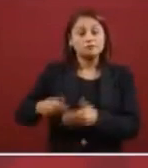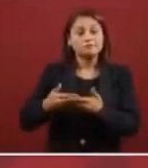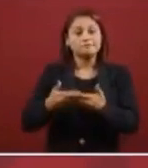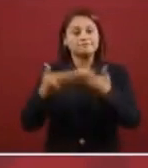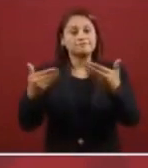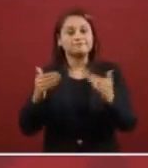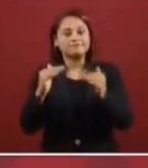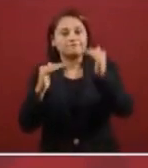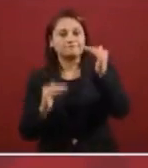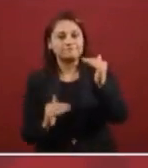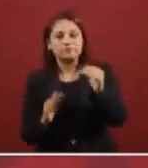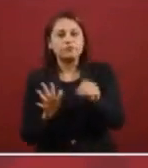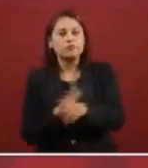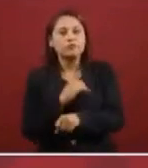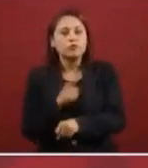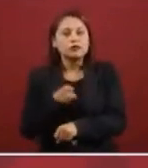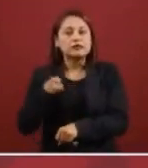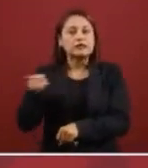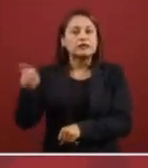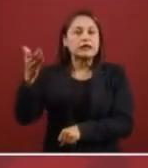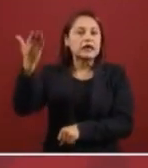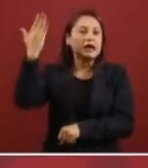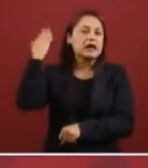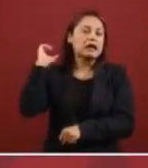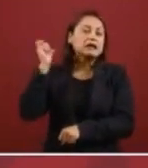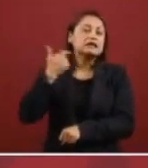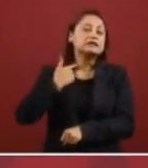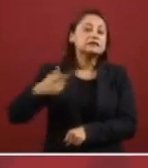Salinas. Because of everything that they did,